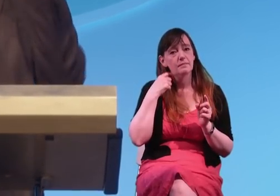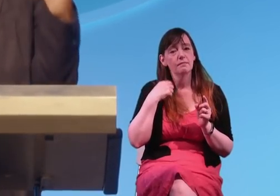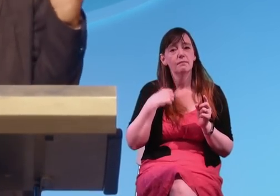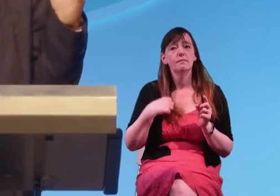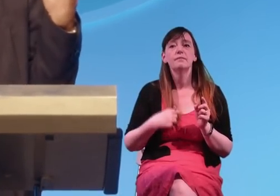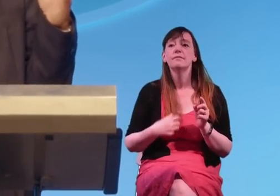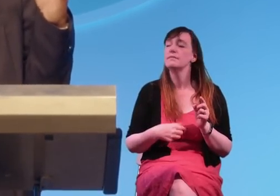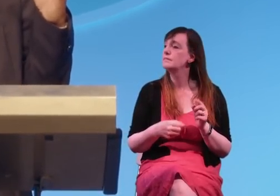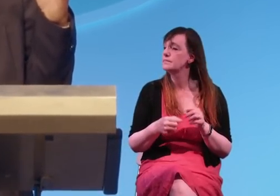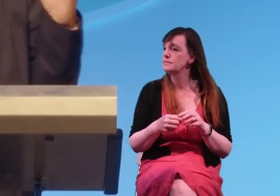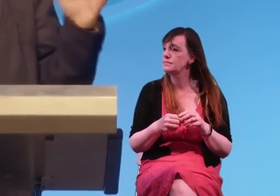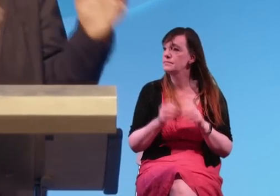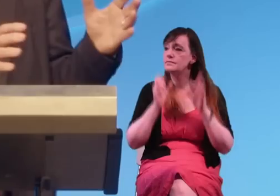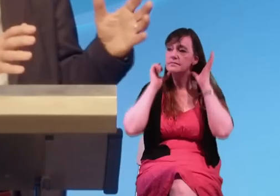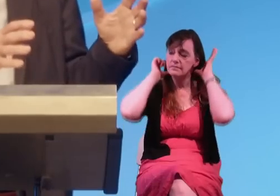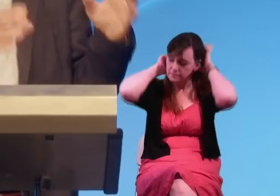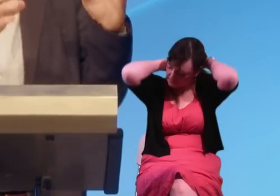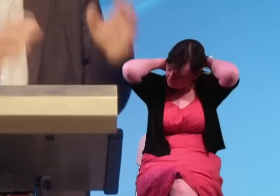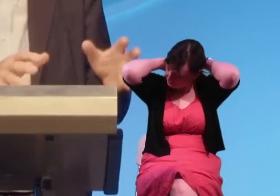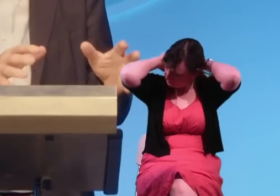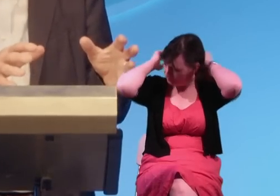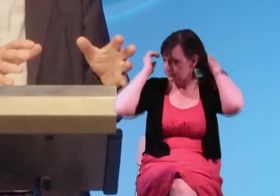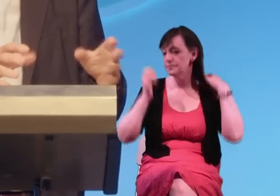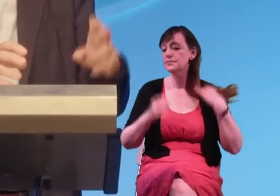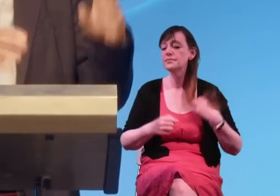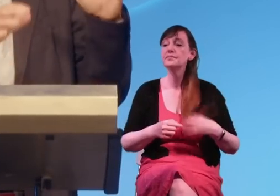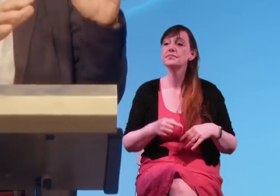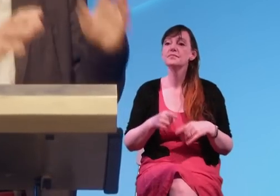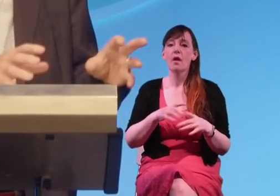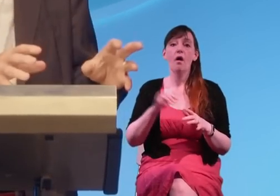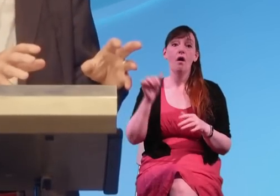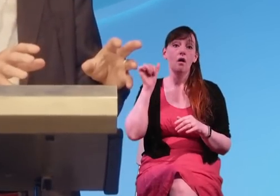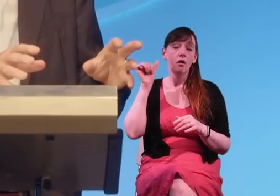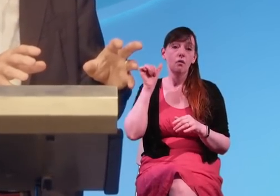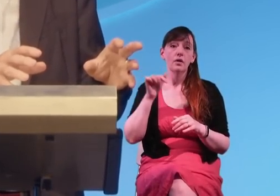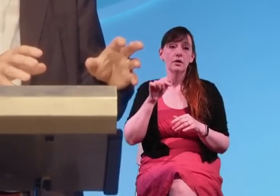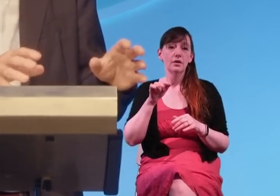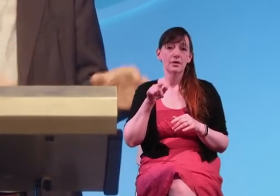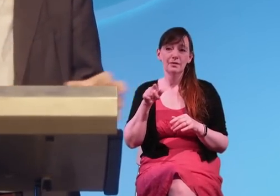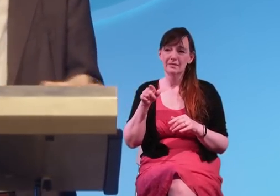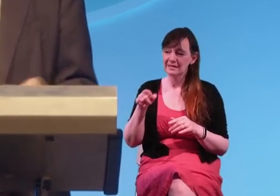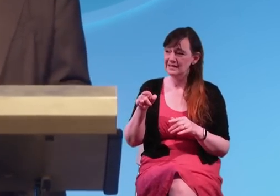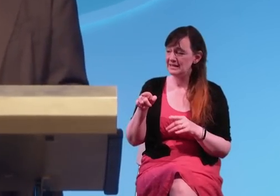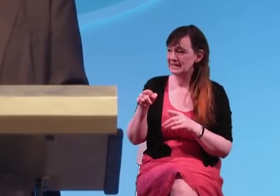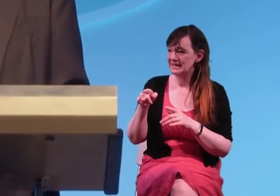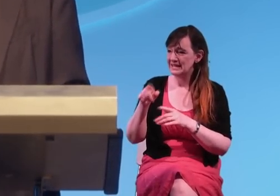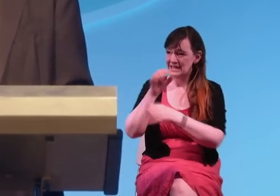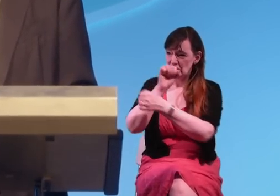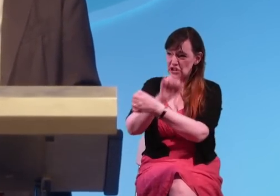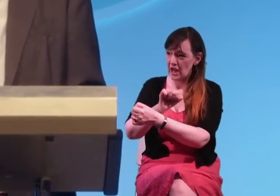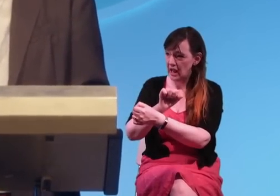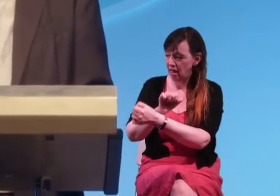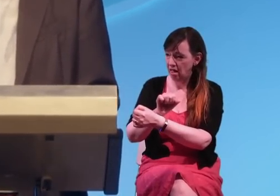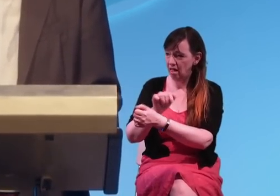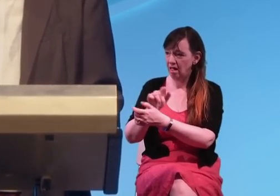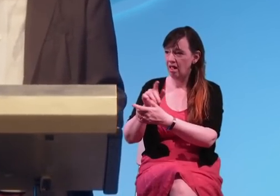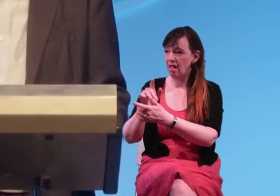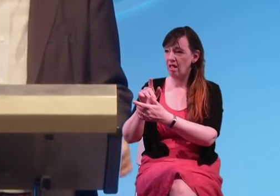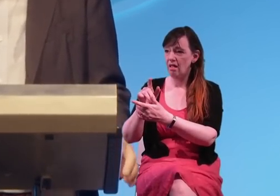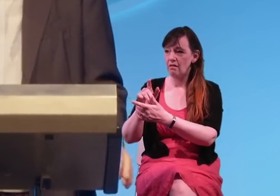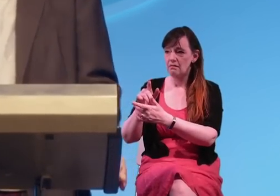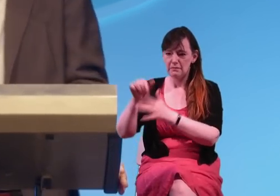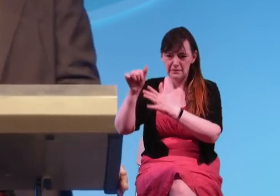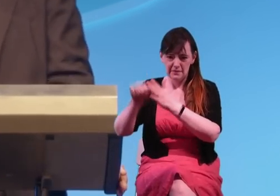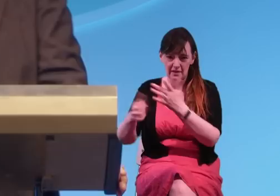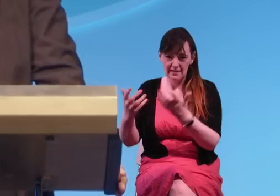You see, we begin by saying, yeah, Timothy is in jail, he's under the shadow of death, and he starts out, I thank God. I'm sure